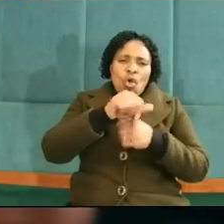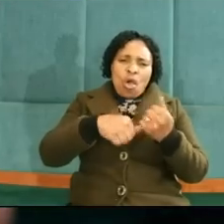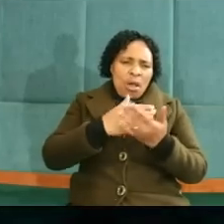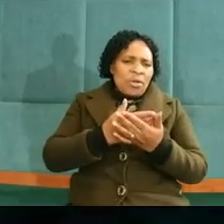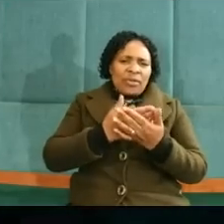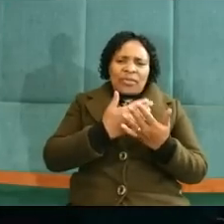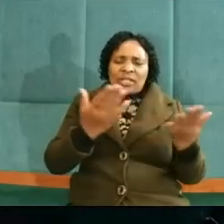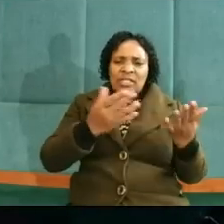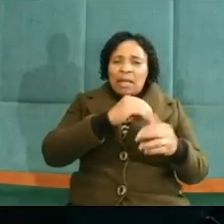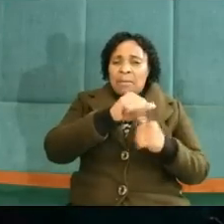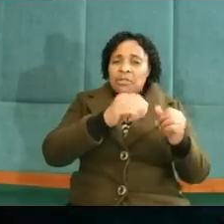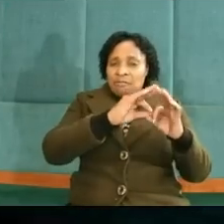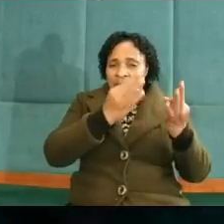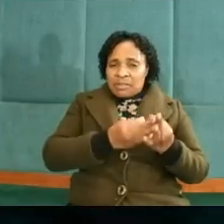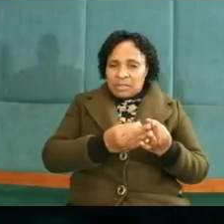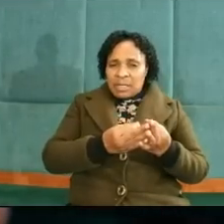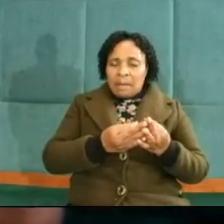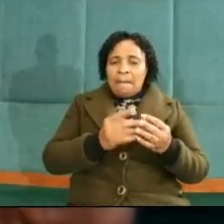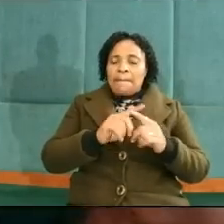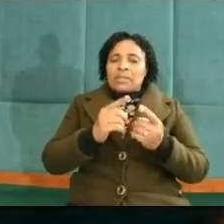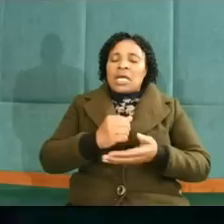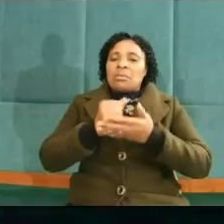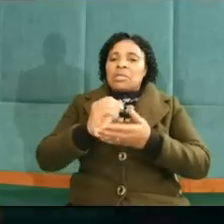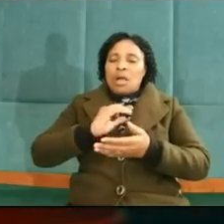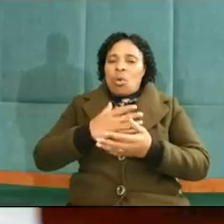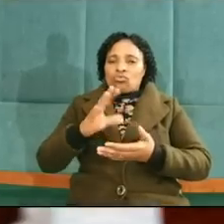family that we have up in our soul.